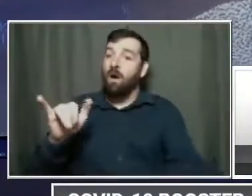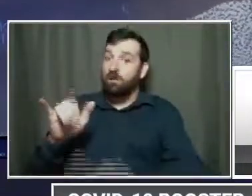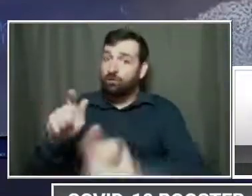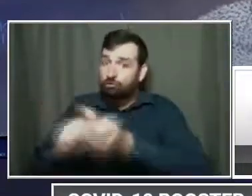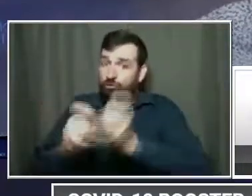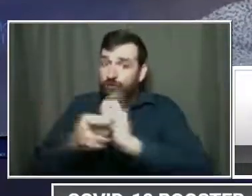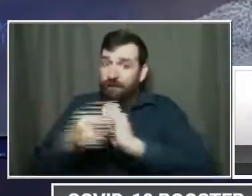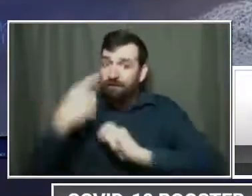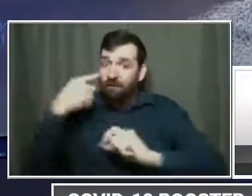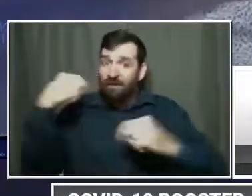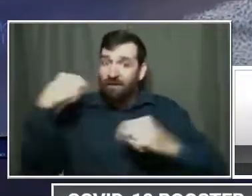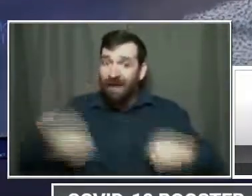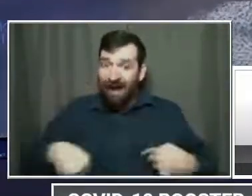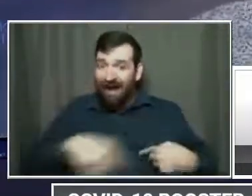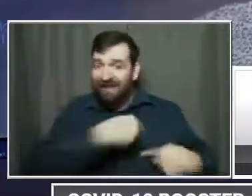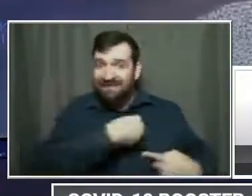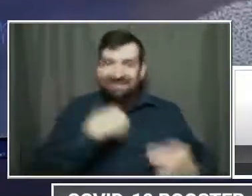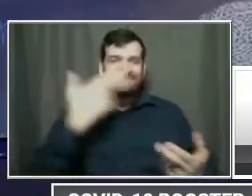that. Exactly.